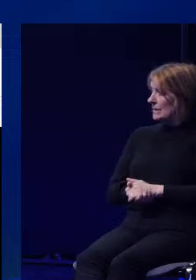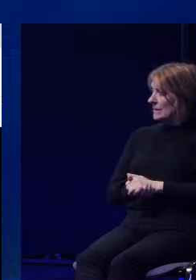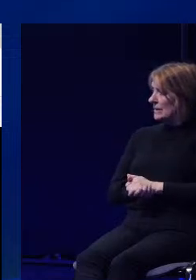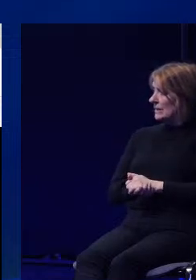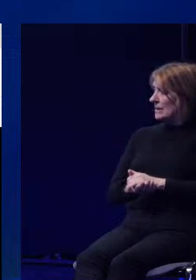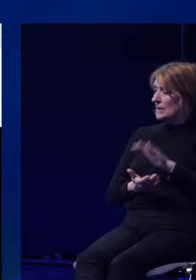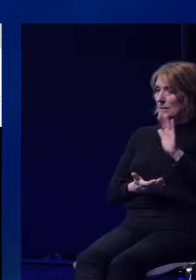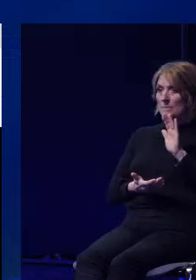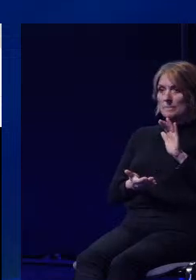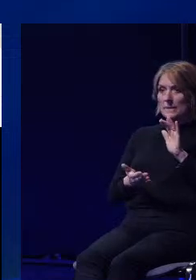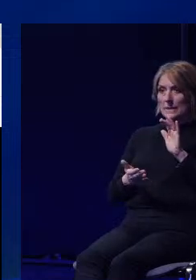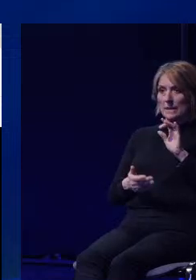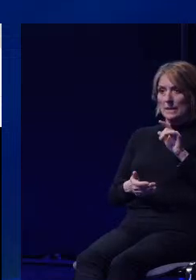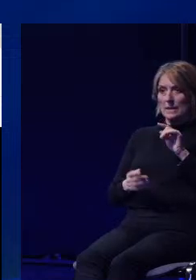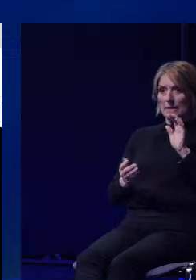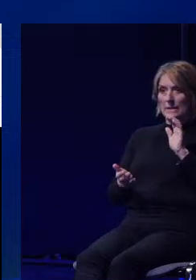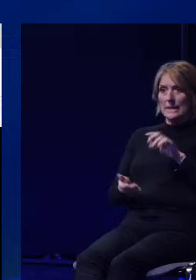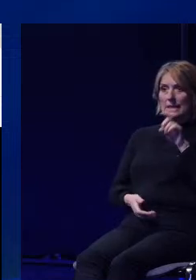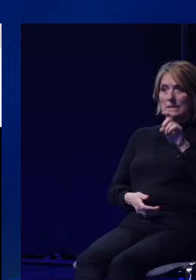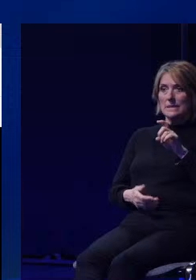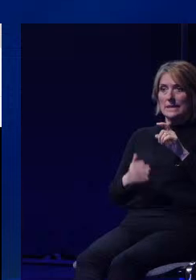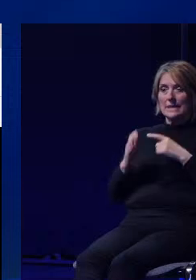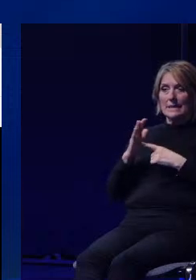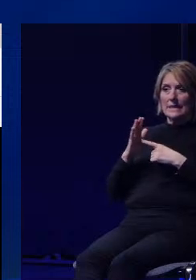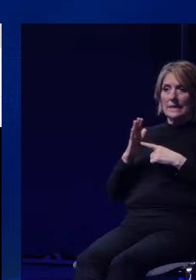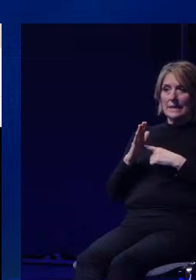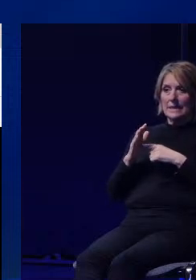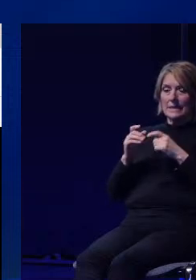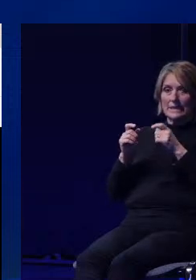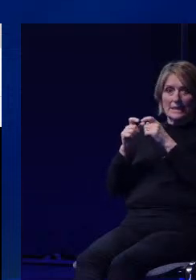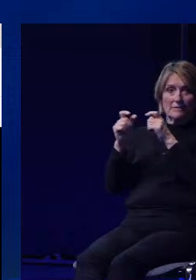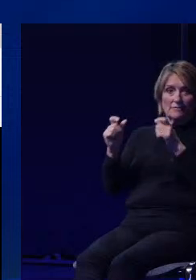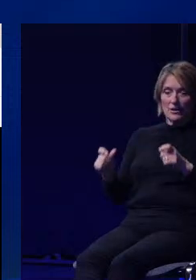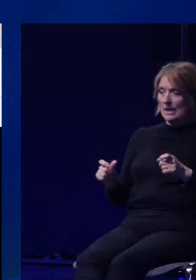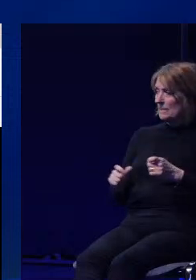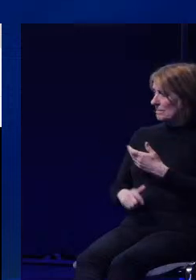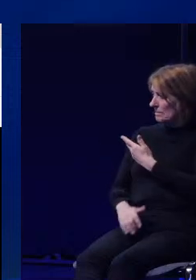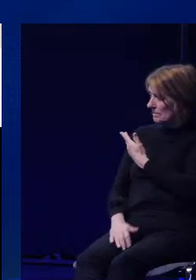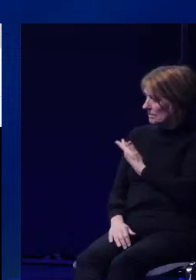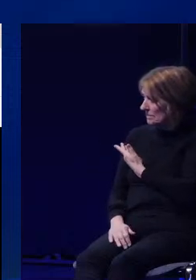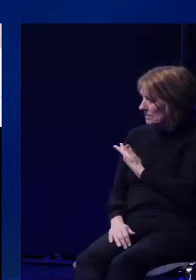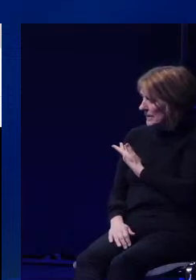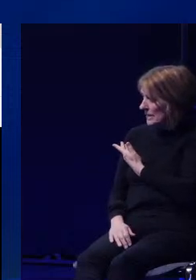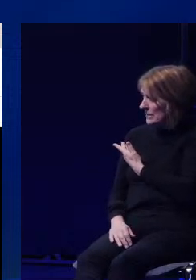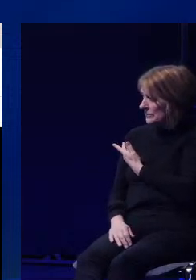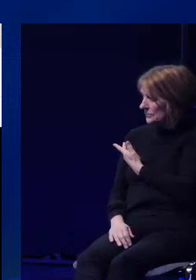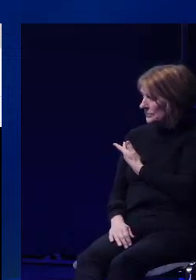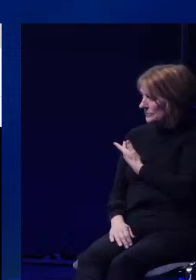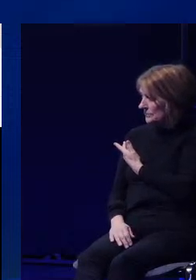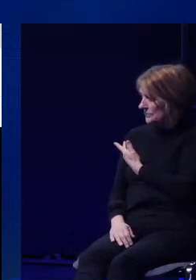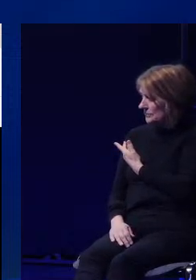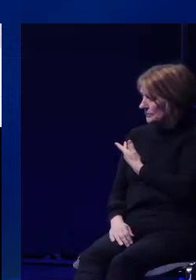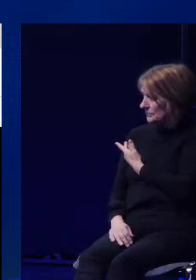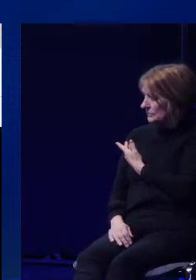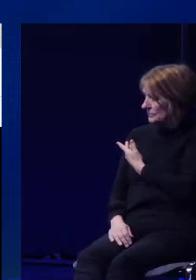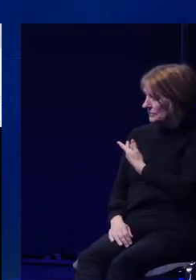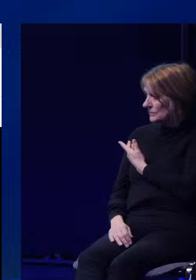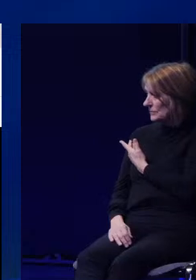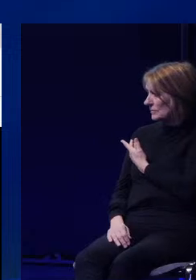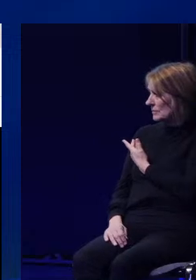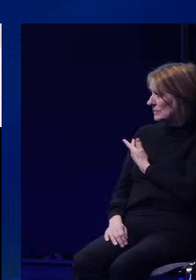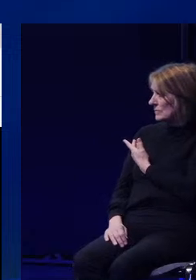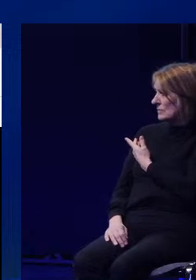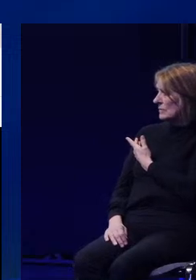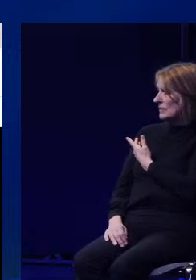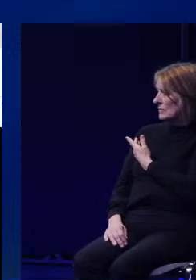keyframe here. Now I've created my first manual keyframe, and that is down here. You just see it is